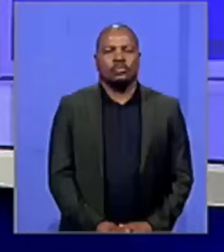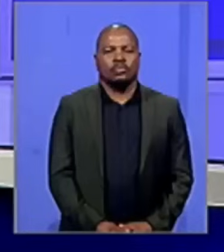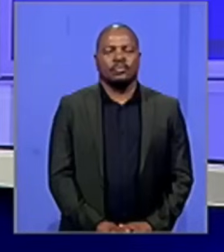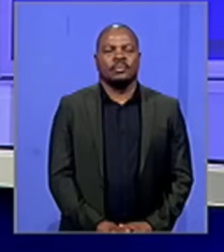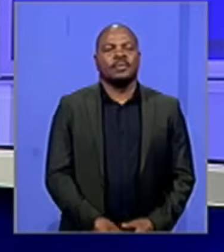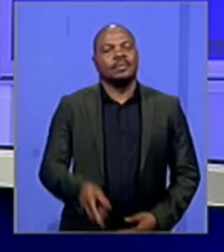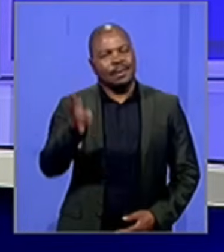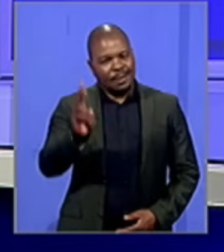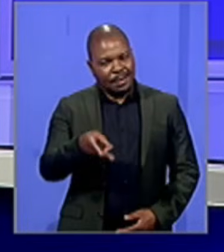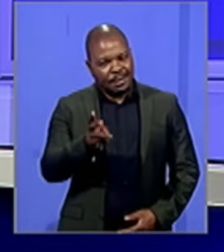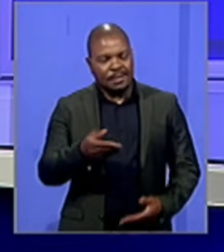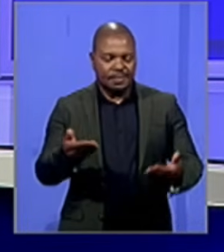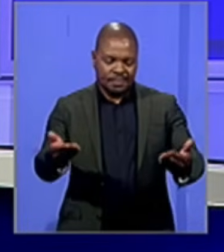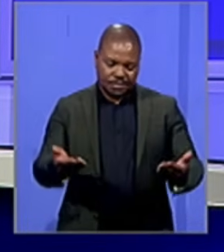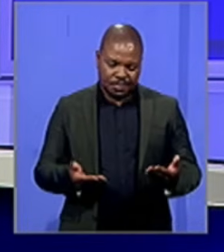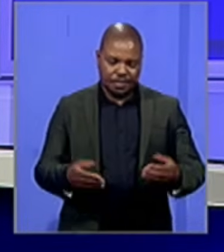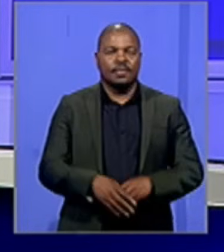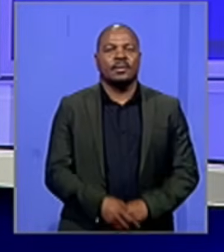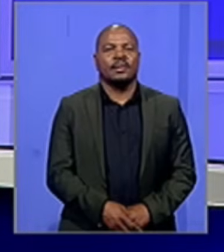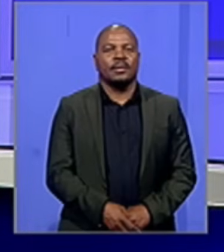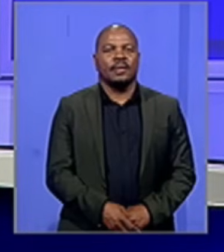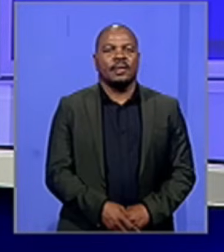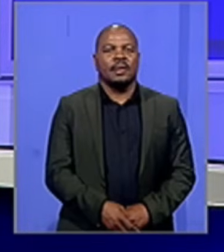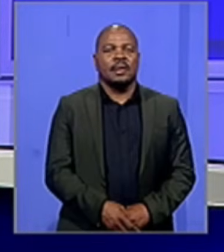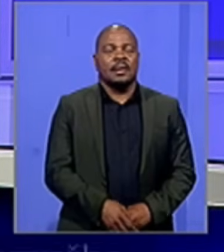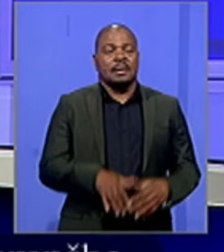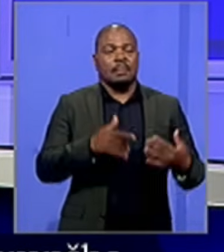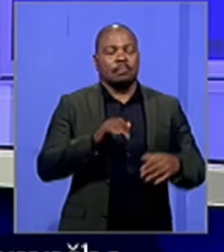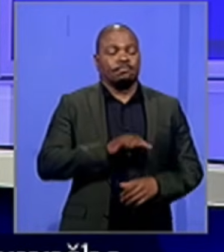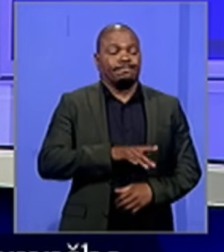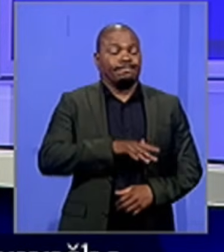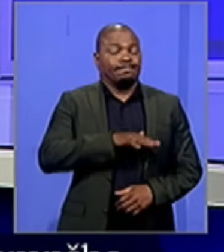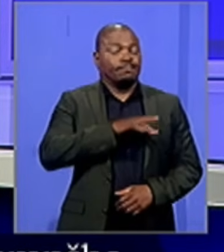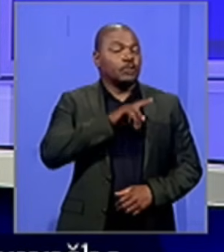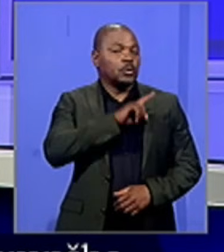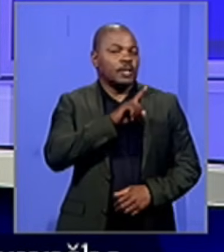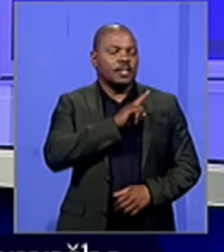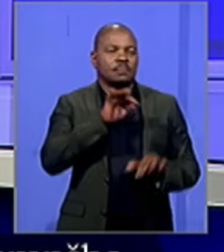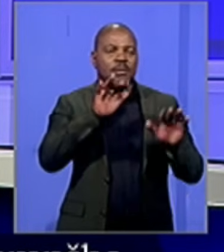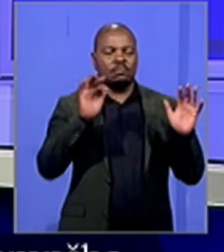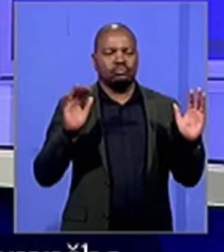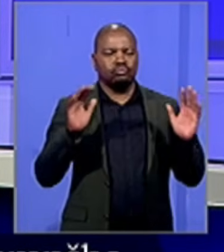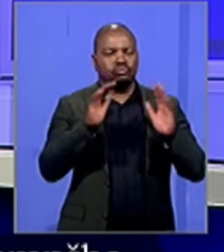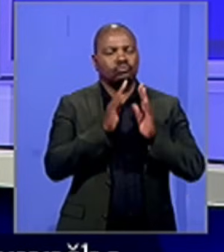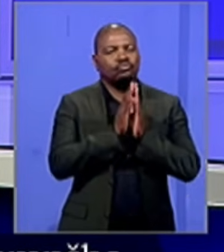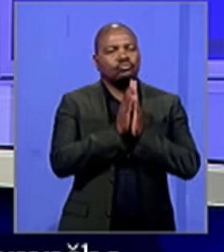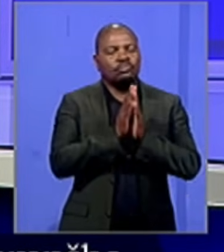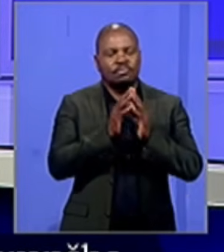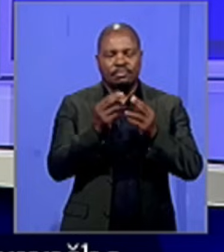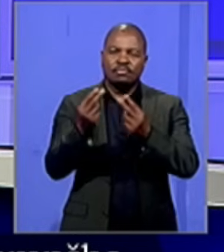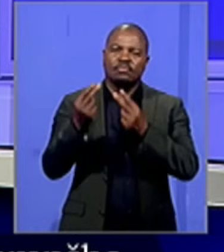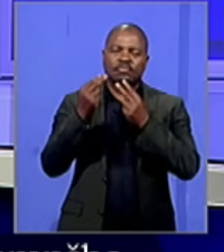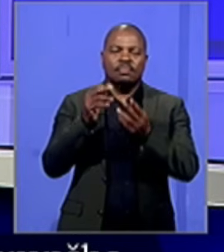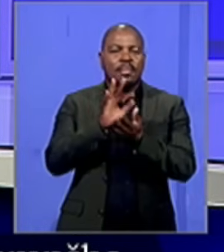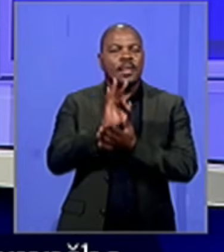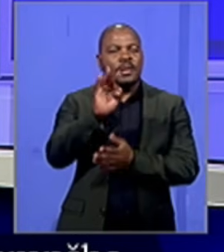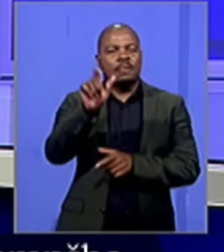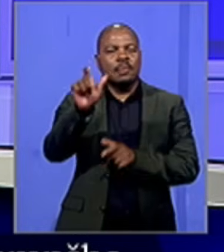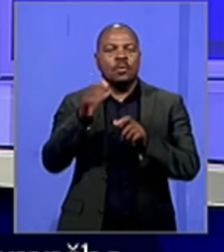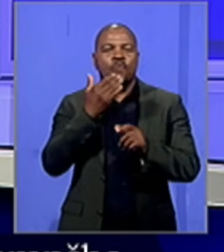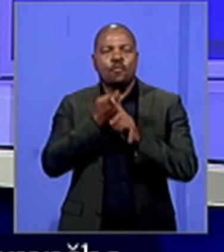Le sa amogetswe maikutlo a be a ile godimo nakong ya tirelo ya segopotšo ya borameepo ba